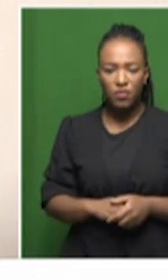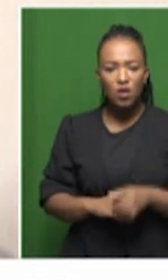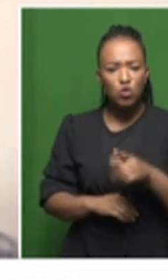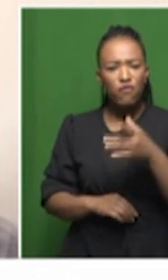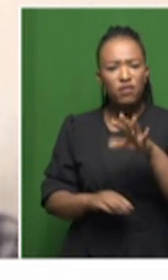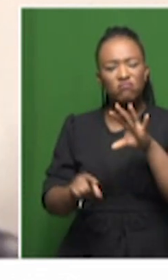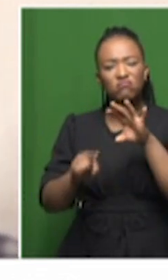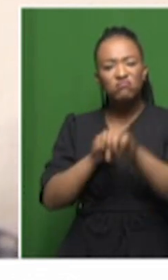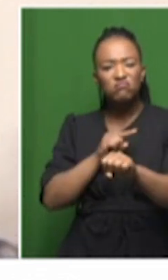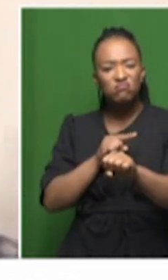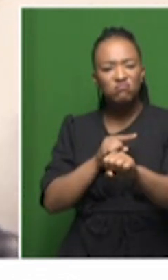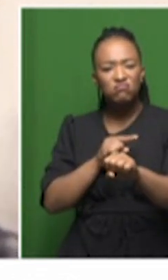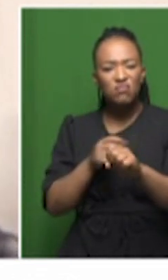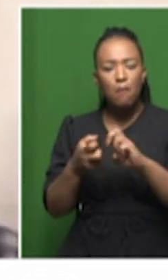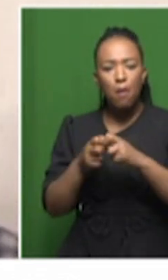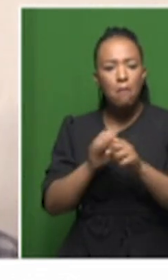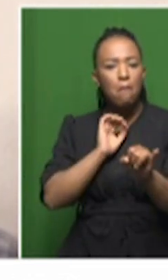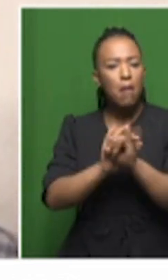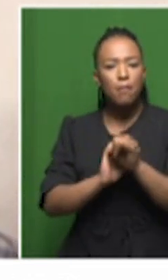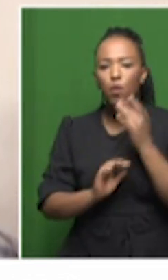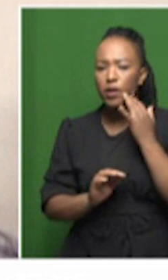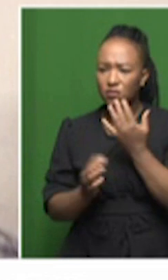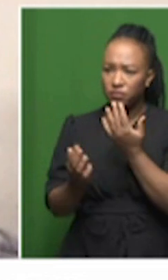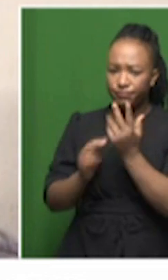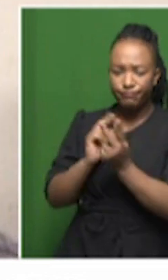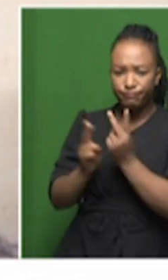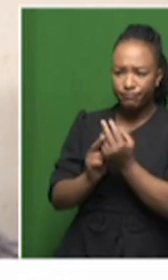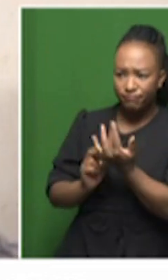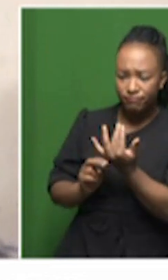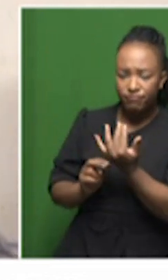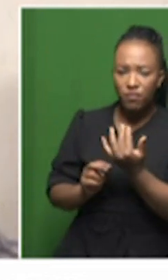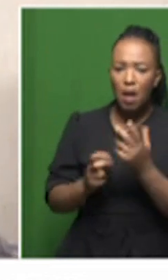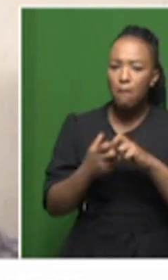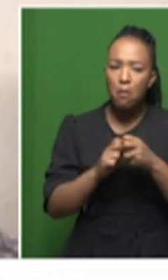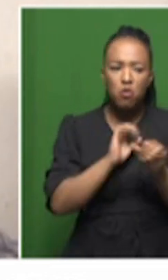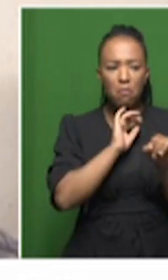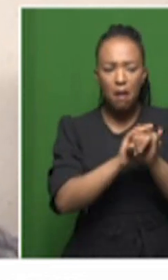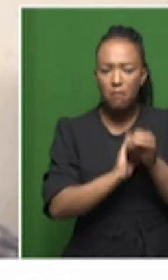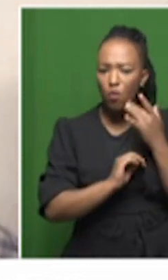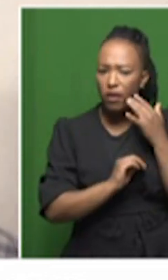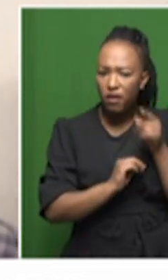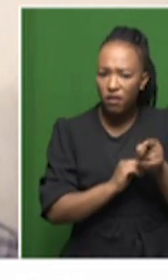problem? Come again? How did you first become aware of the problem?